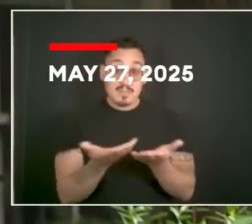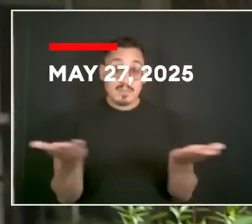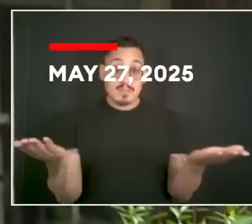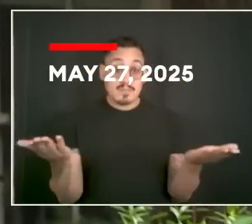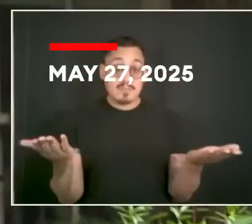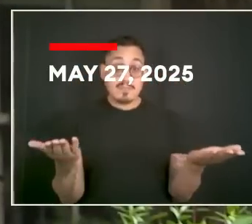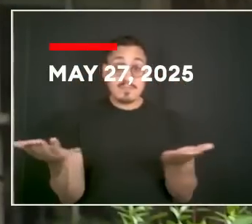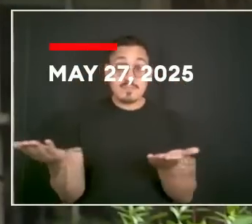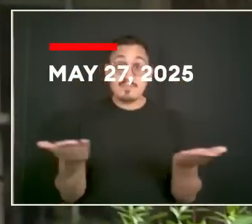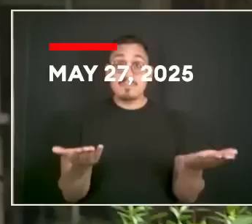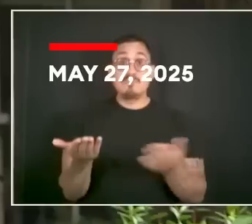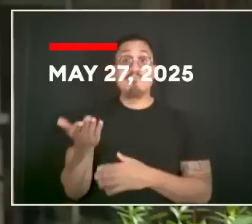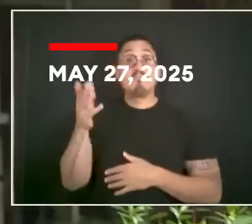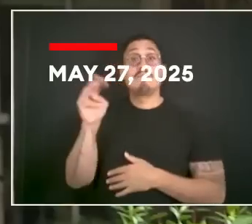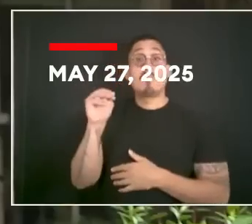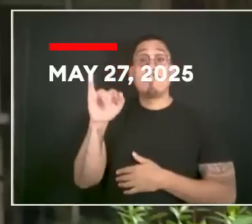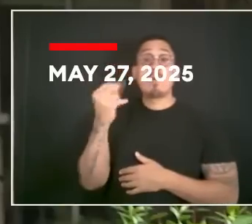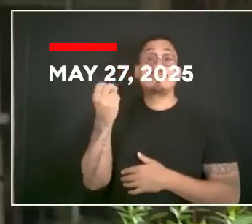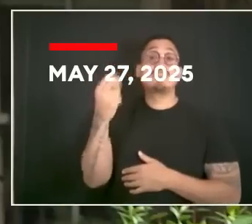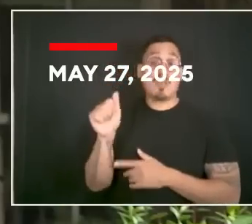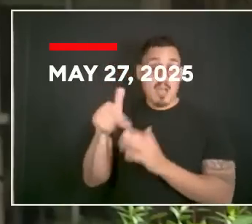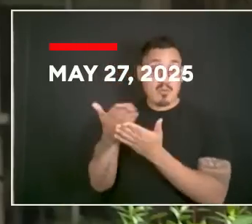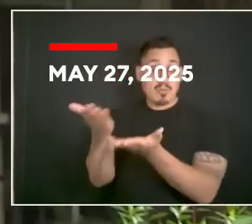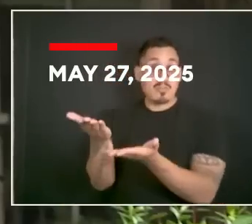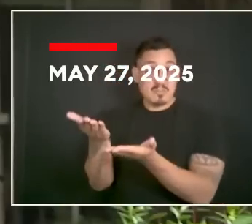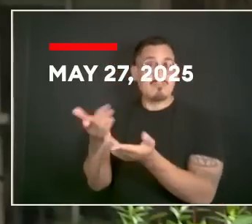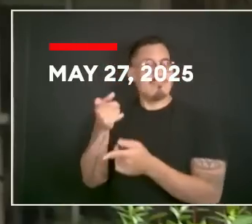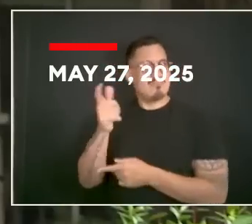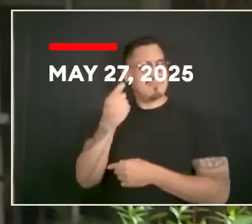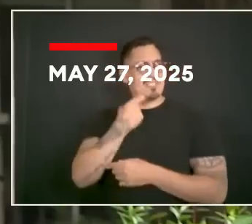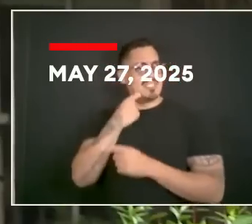How are you, Marsha? That was a good interview you did with Randy.